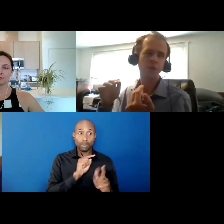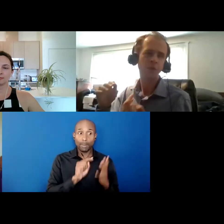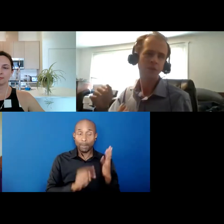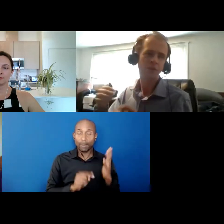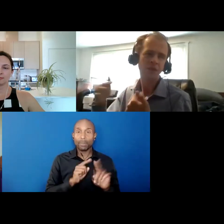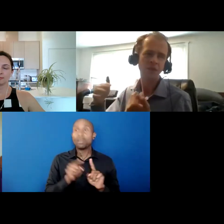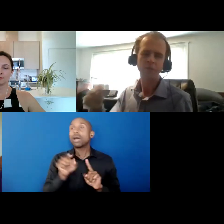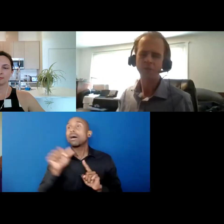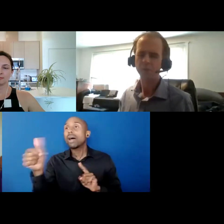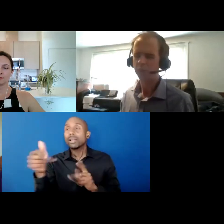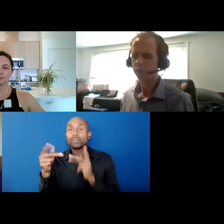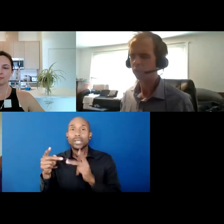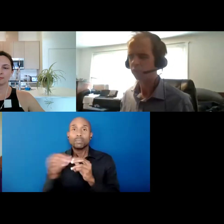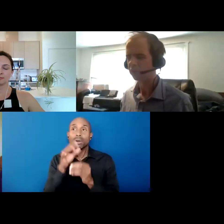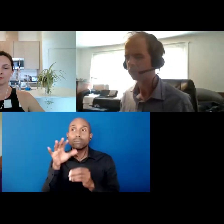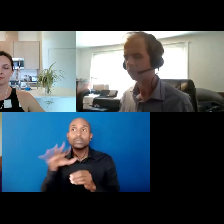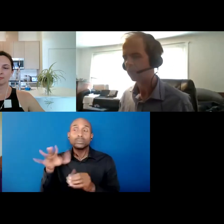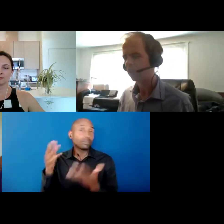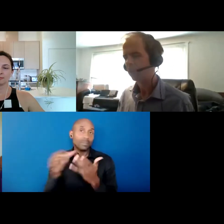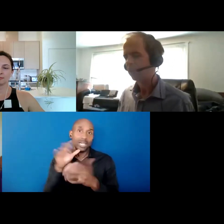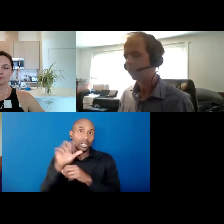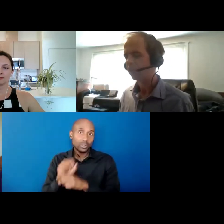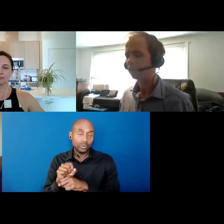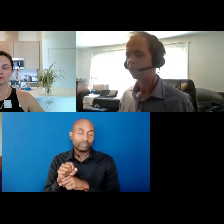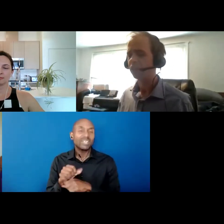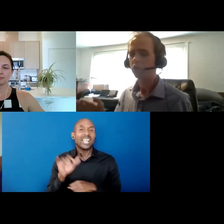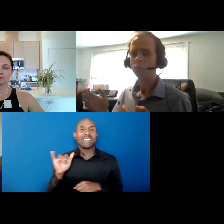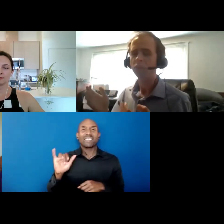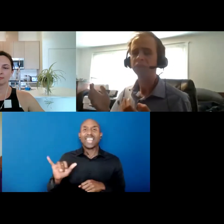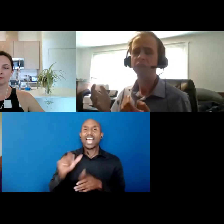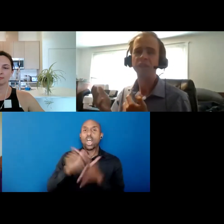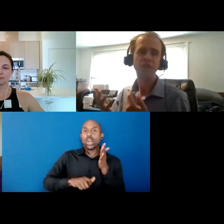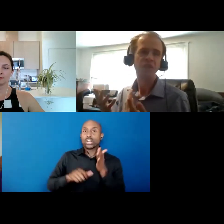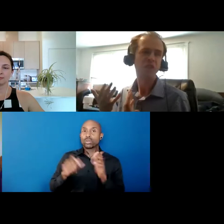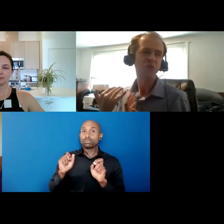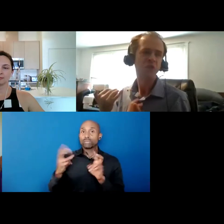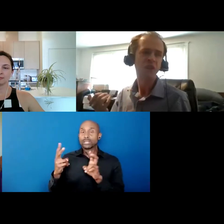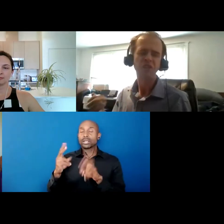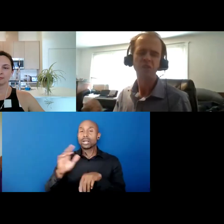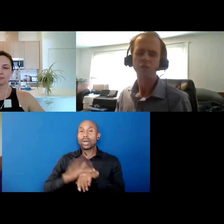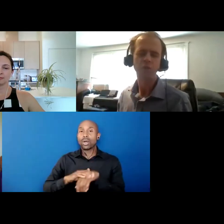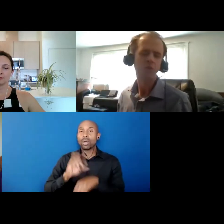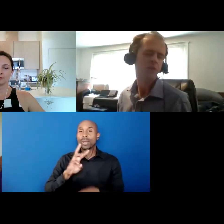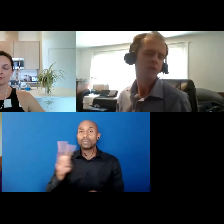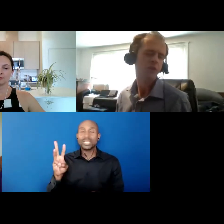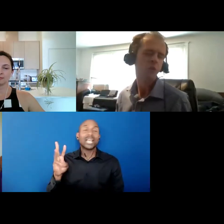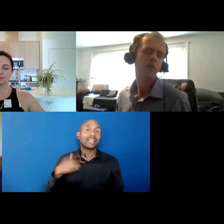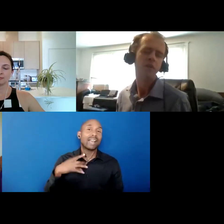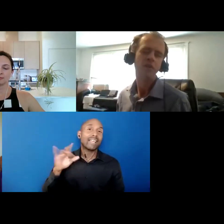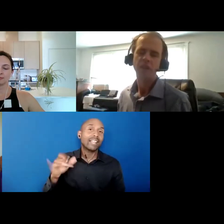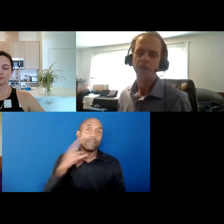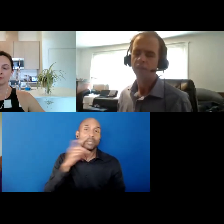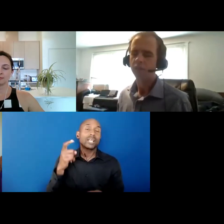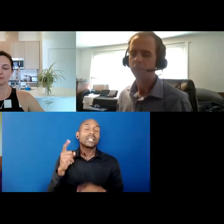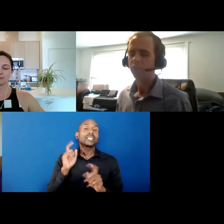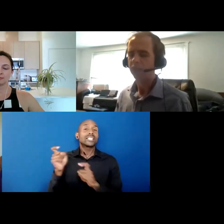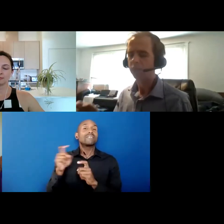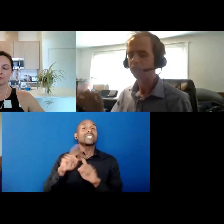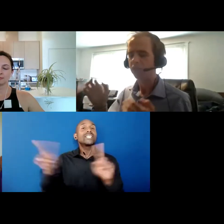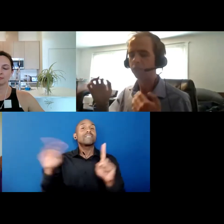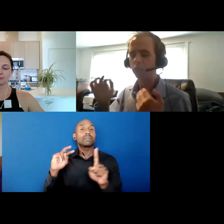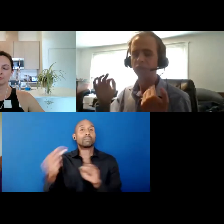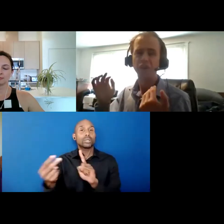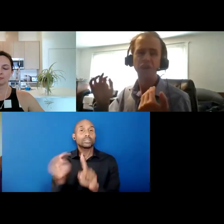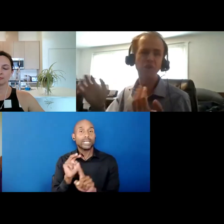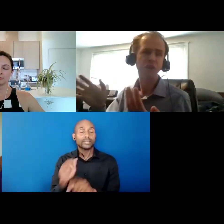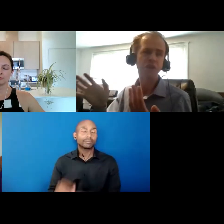like that article because it kind of gives perspective. And we're hoping to continue expanding those resources as well. Like I